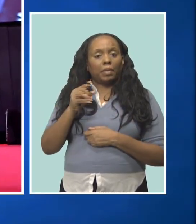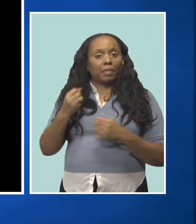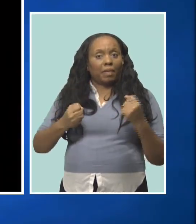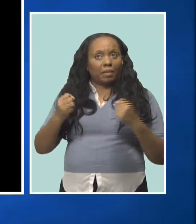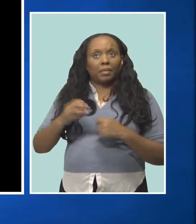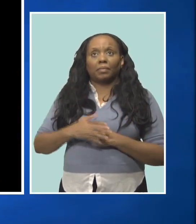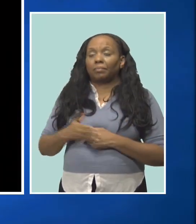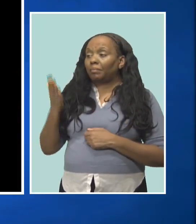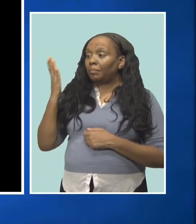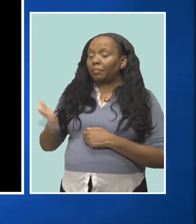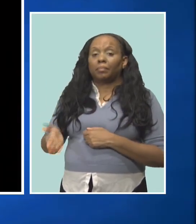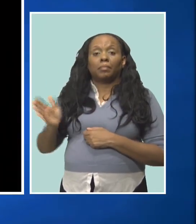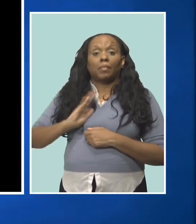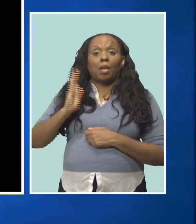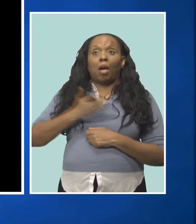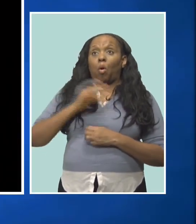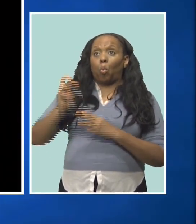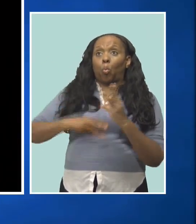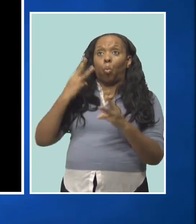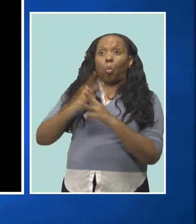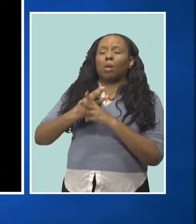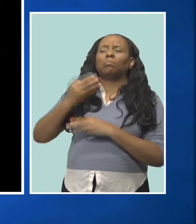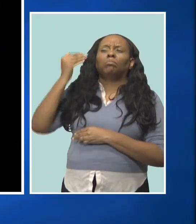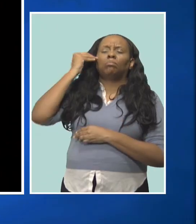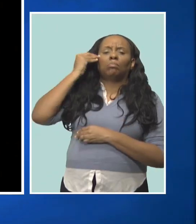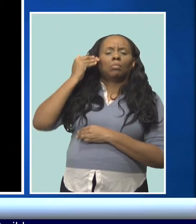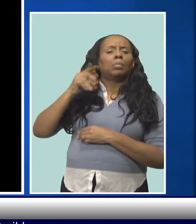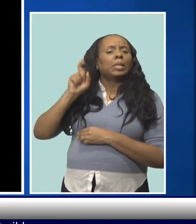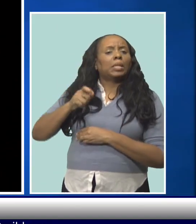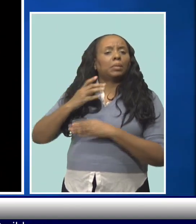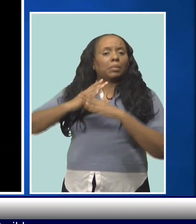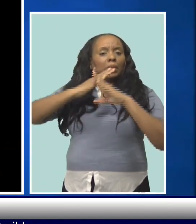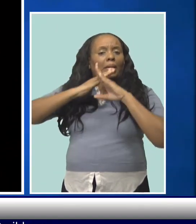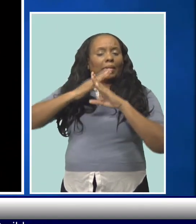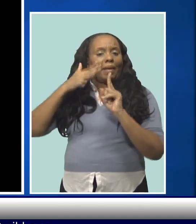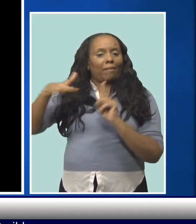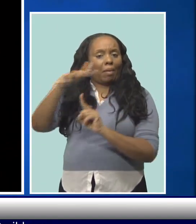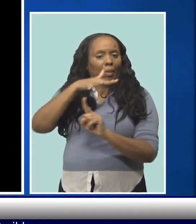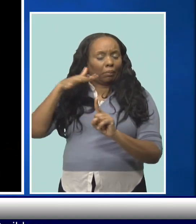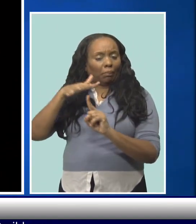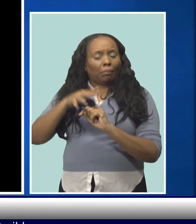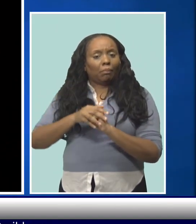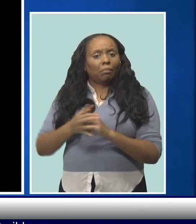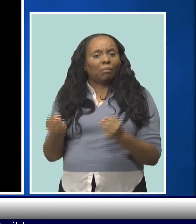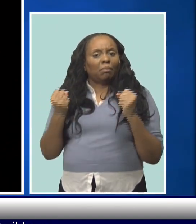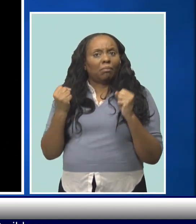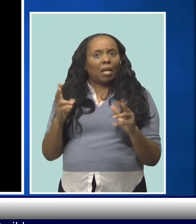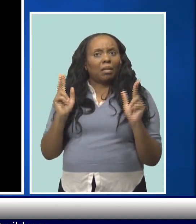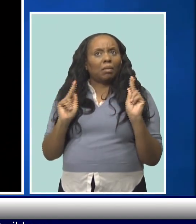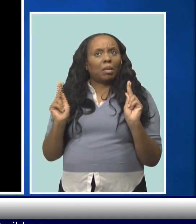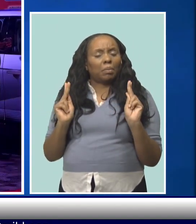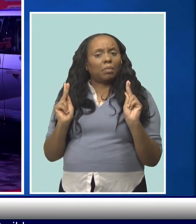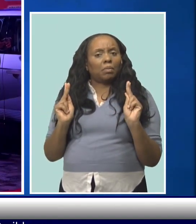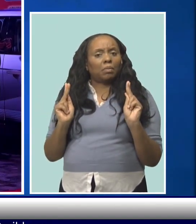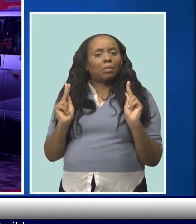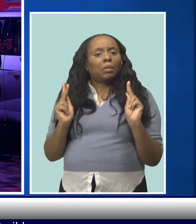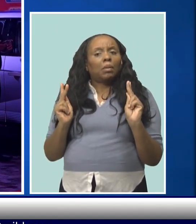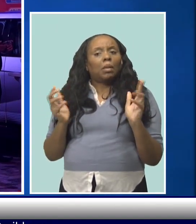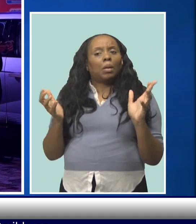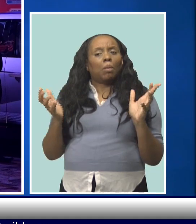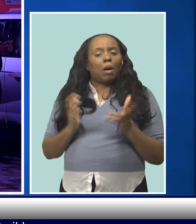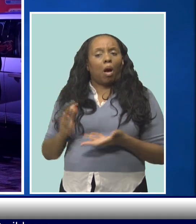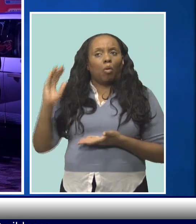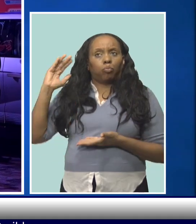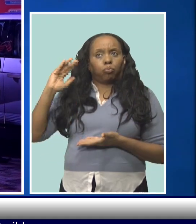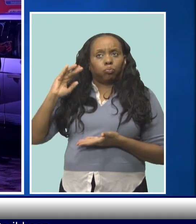world is becoming increasingly aware of the need to protect our environment, and many people are looking to decrease their carbon footprint